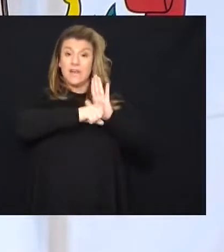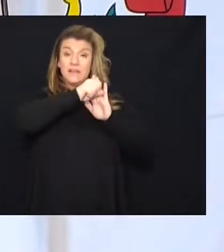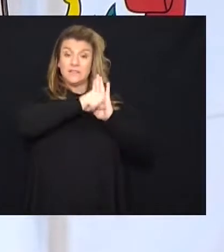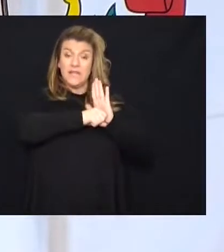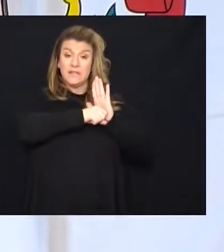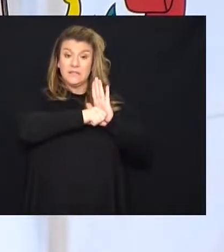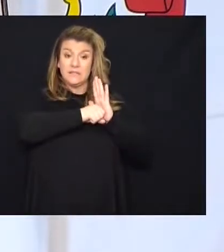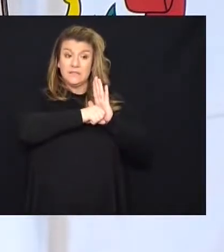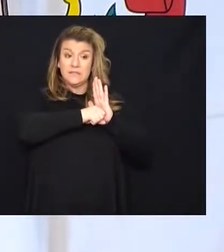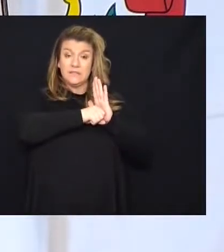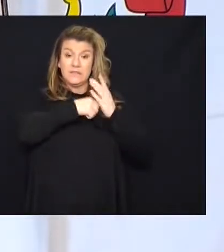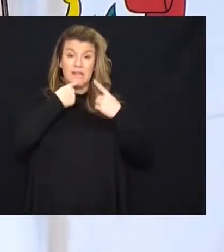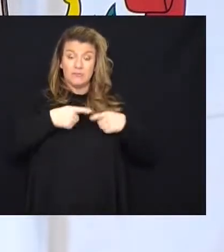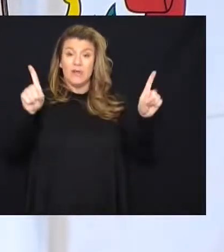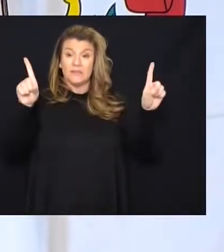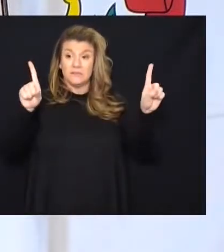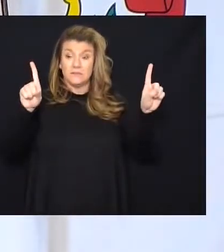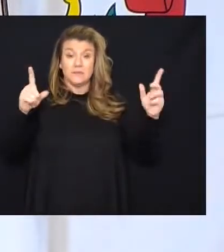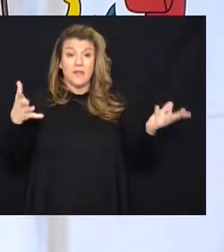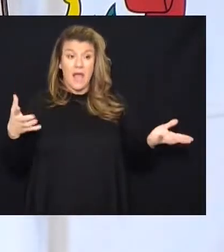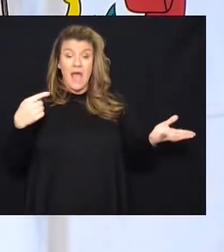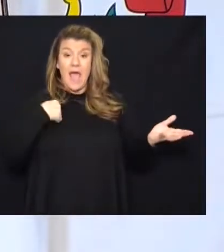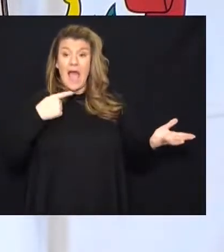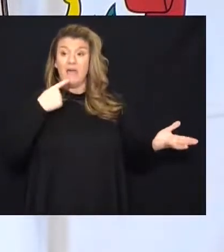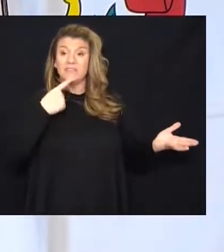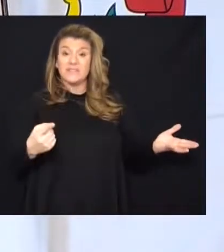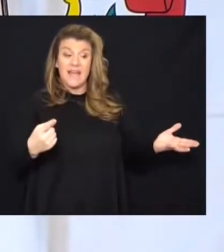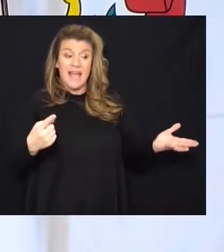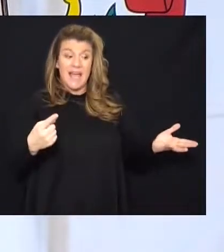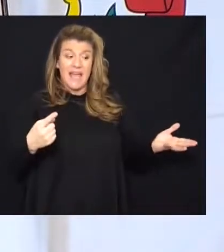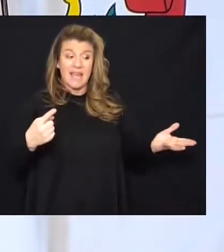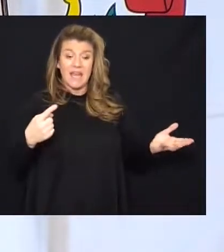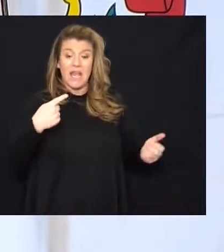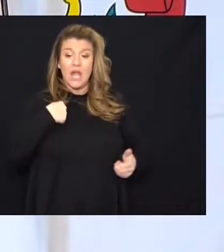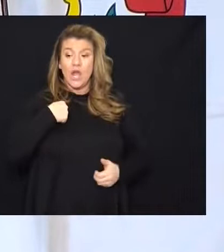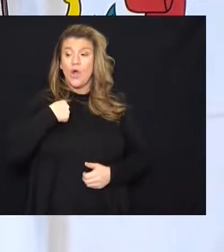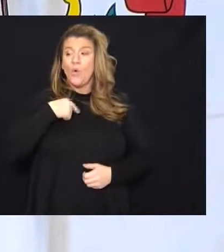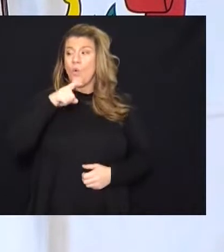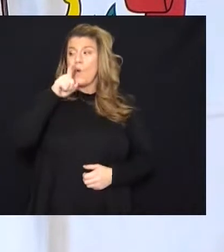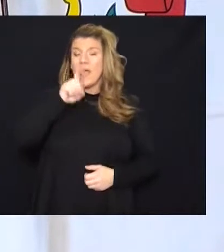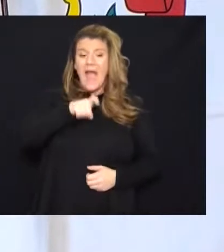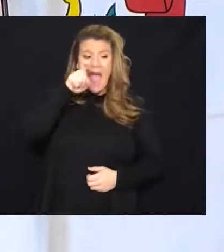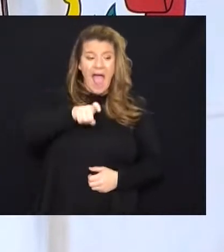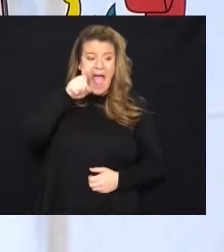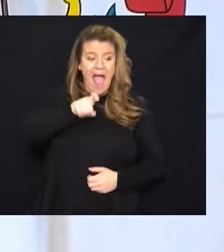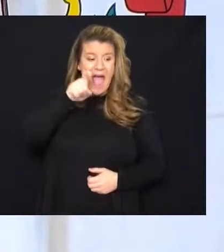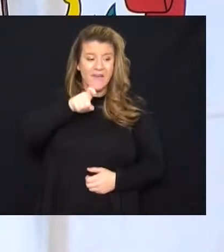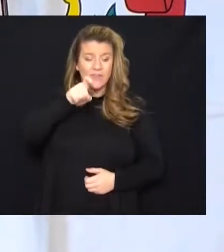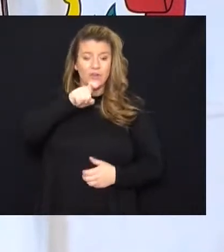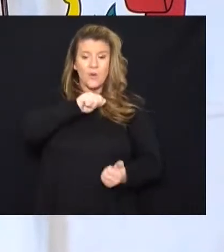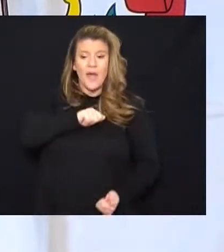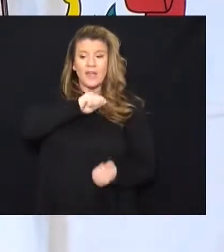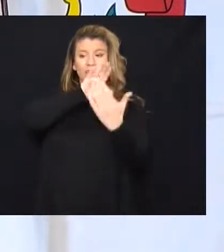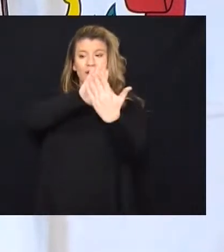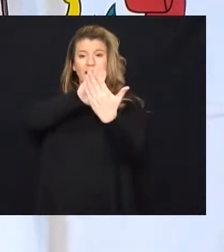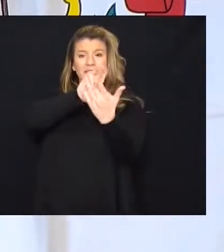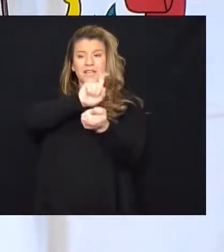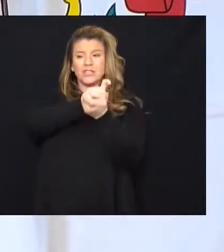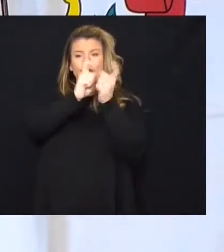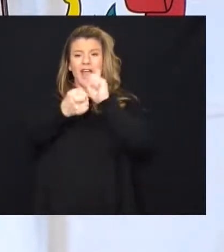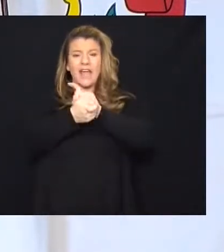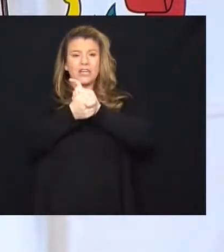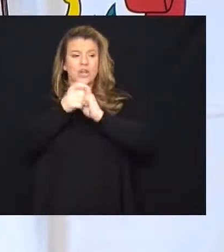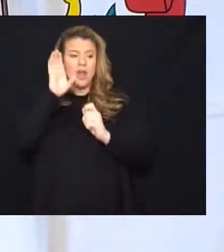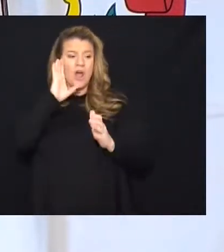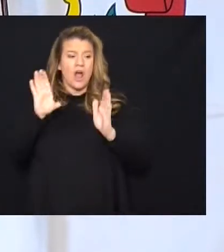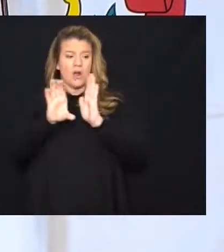said to everyone, I said, we have got to some way address and change our image. We know how